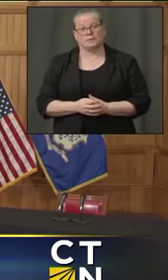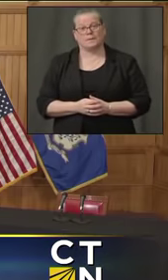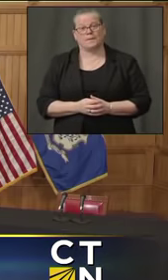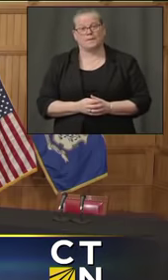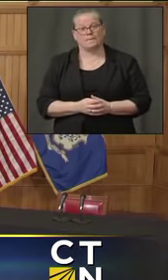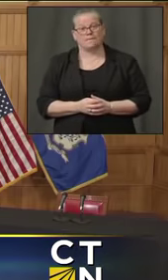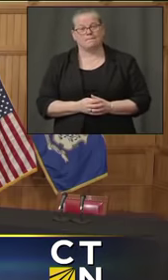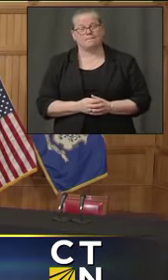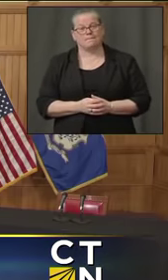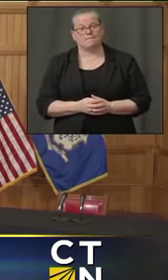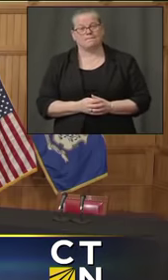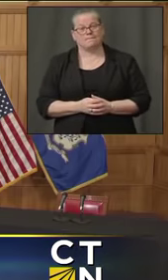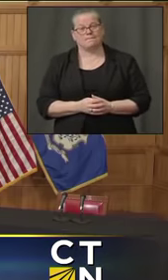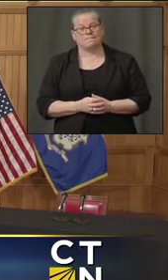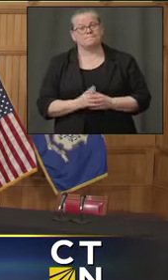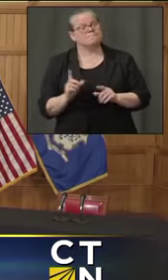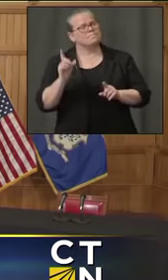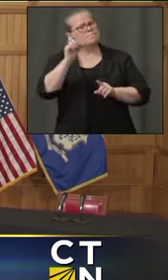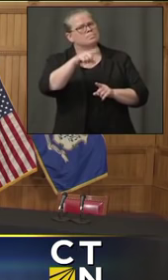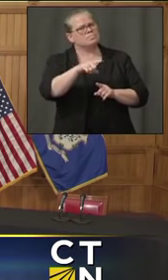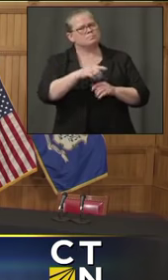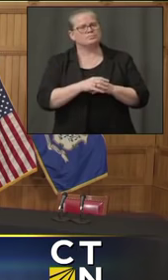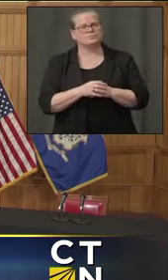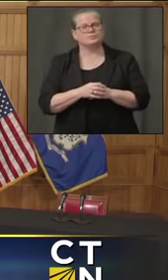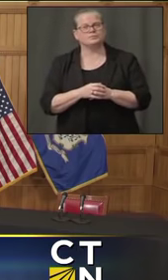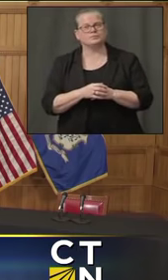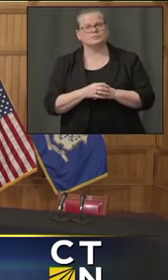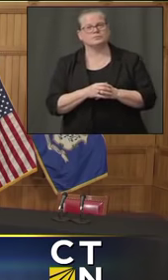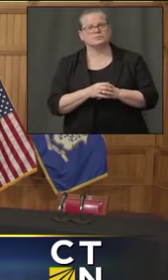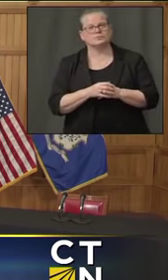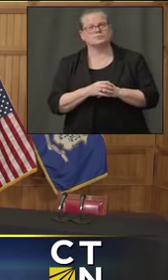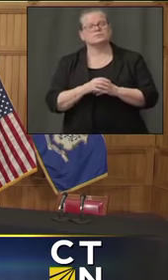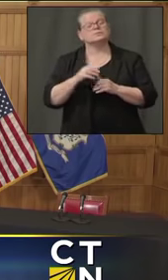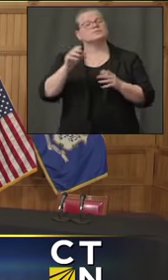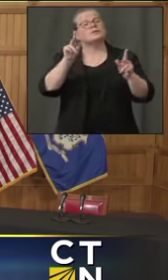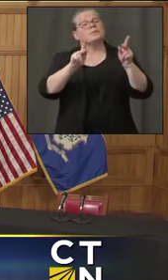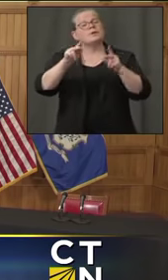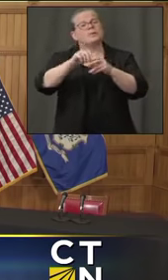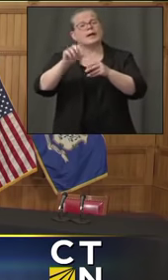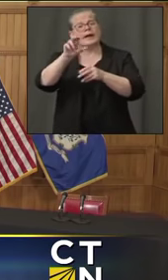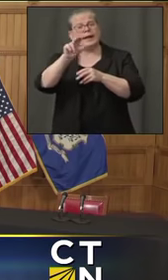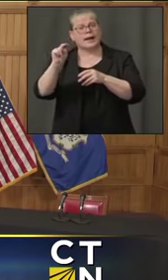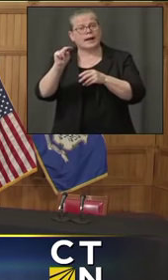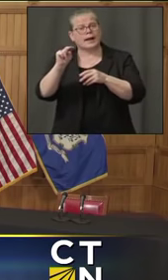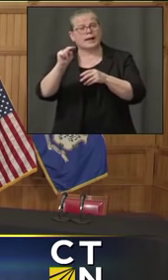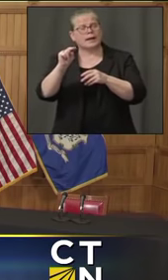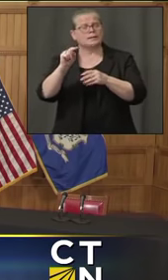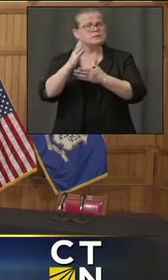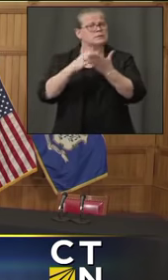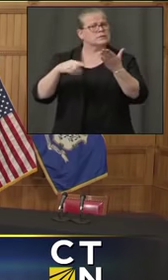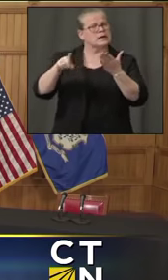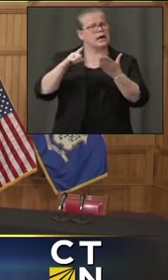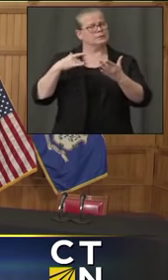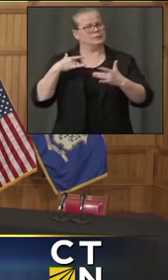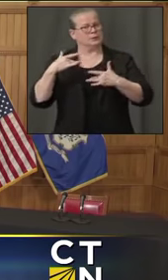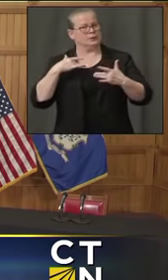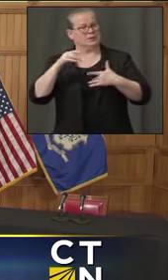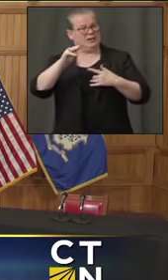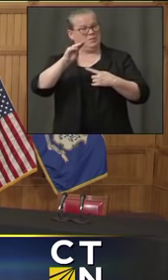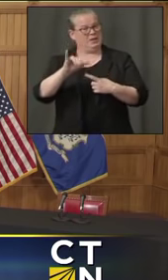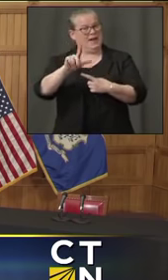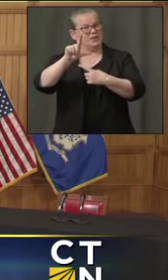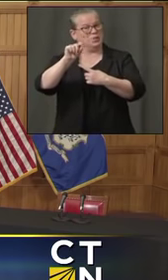And Governor, how can you reassure the people of Connecticut that the reopening on May 20th is safe, especially when there are